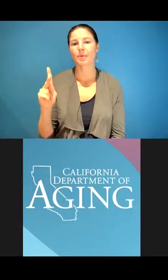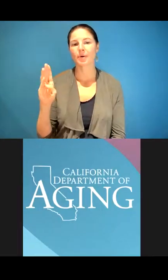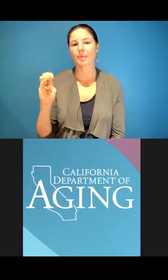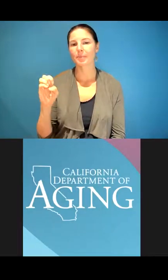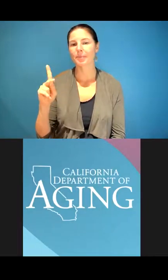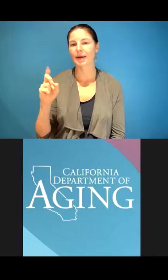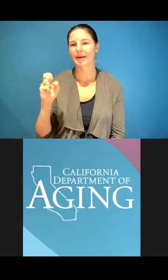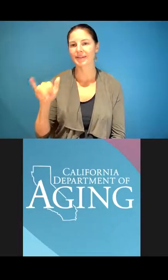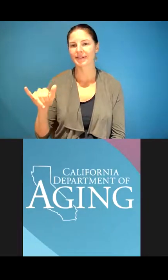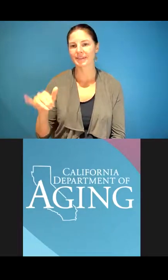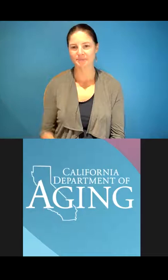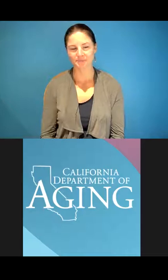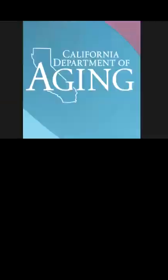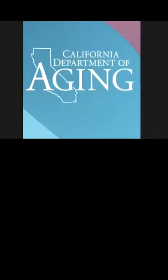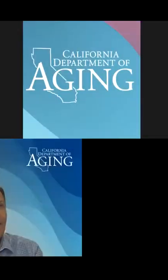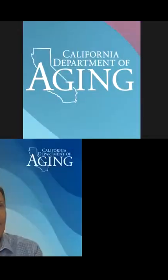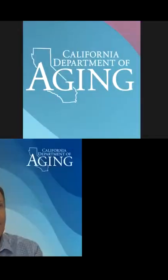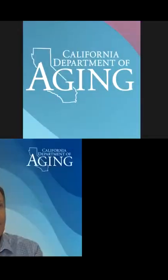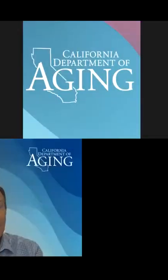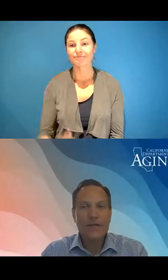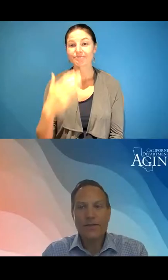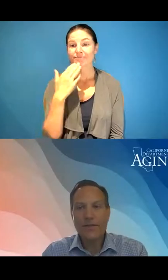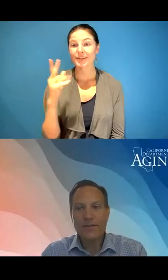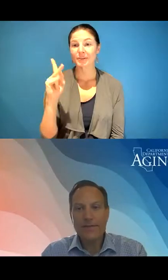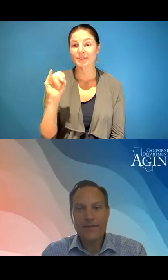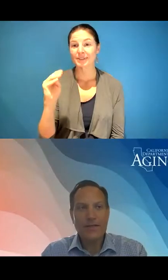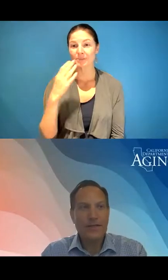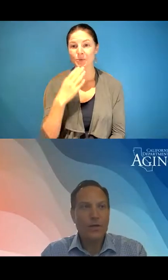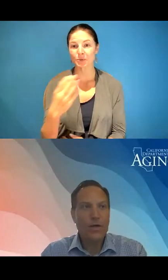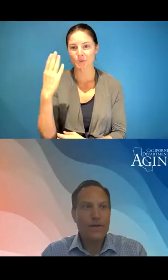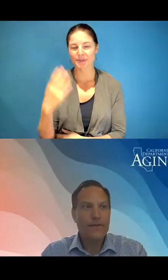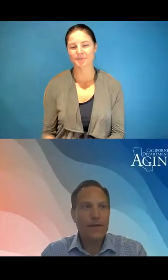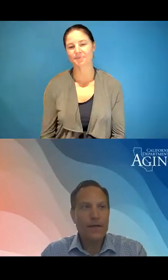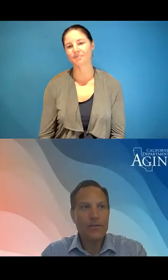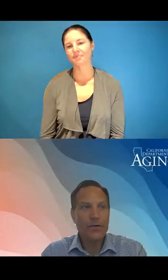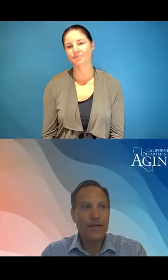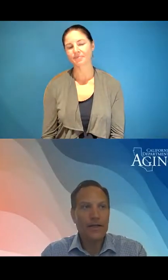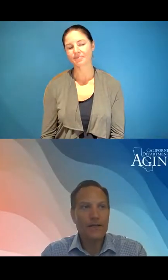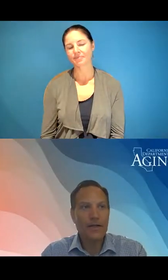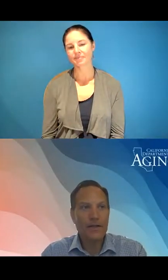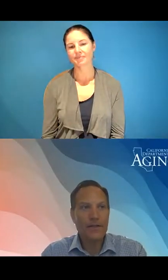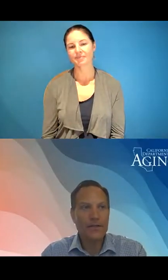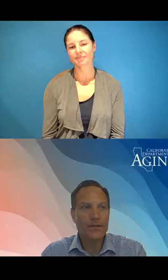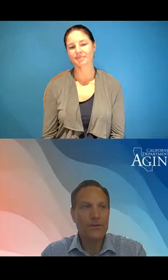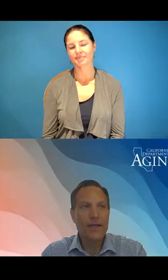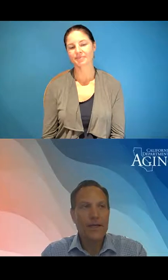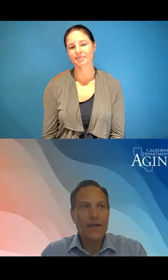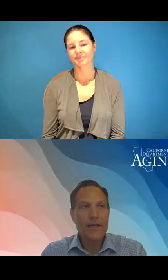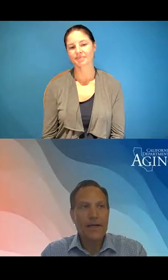Great, thank you, Kim, and good morning, everybody. So as Kim has mentioned, a lot of work has gone